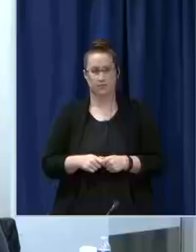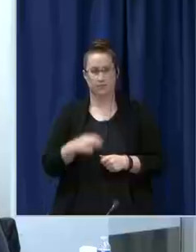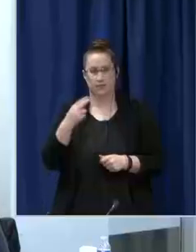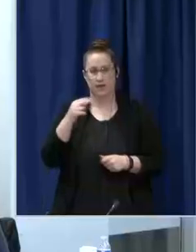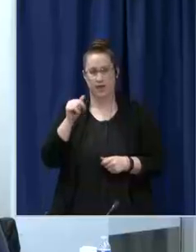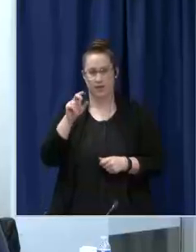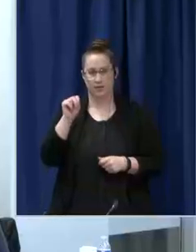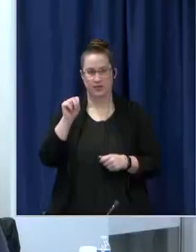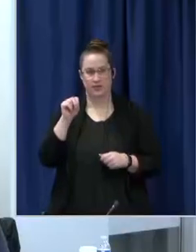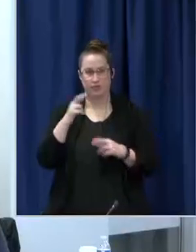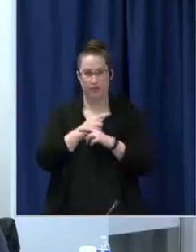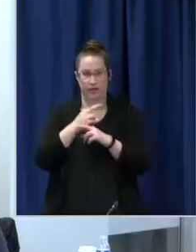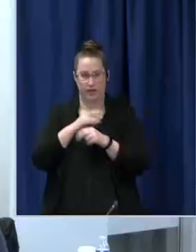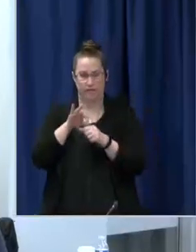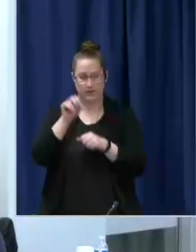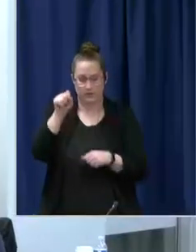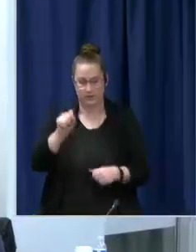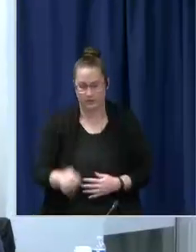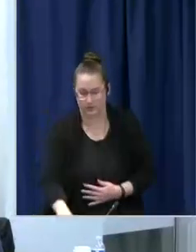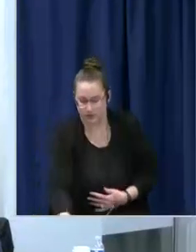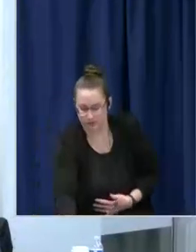Hamilton Relay votes yes.